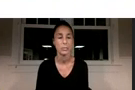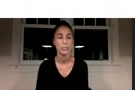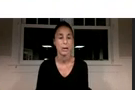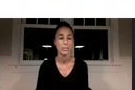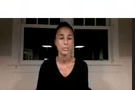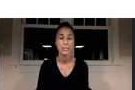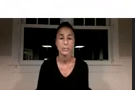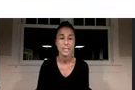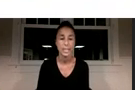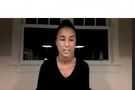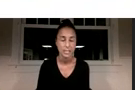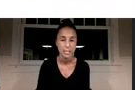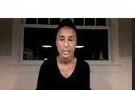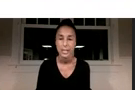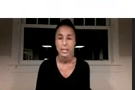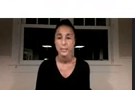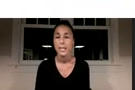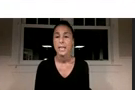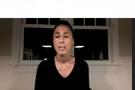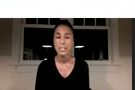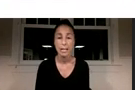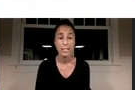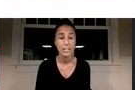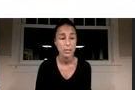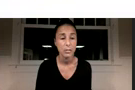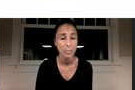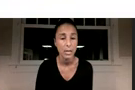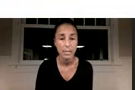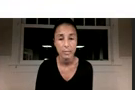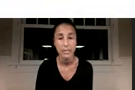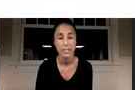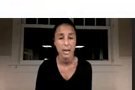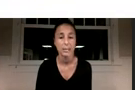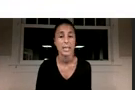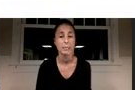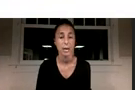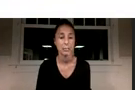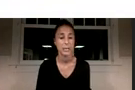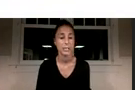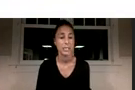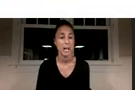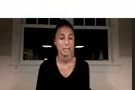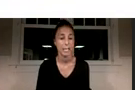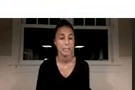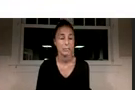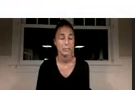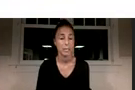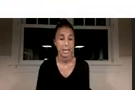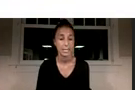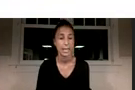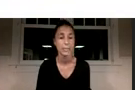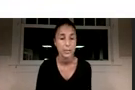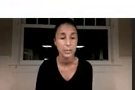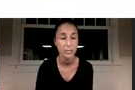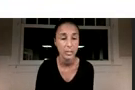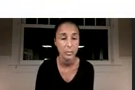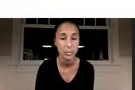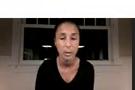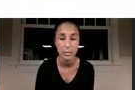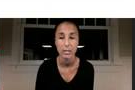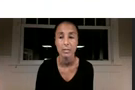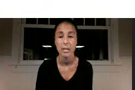small residual parcels to its east. Here's an aerial that shows the proximity of the nominated property, which is outlined in red together